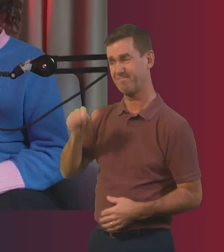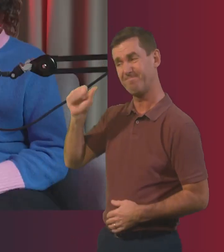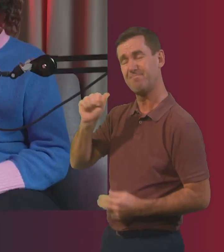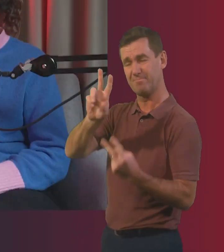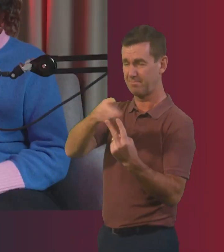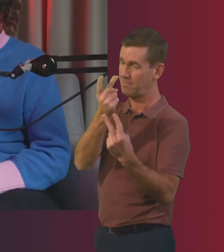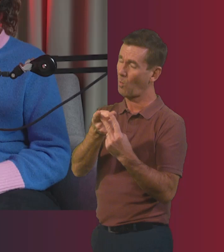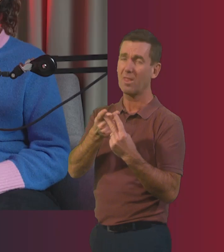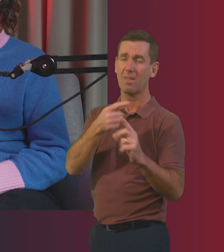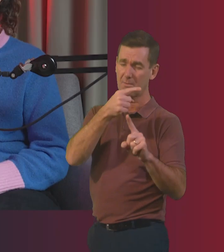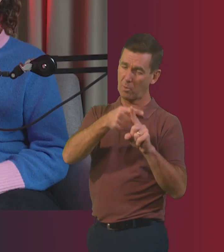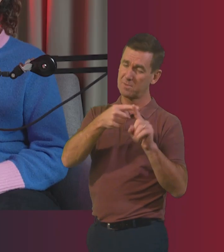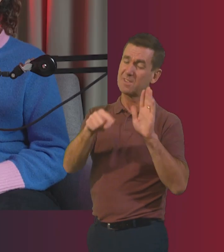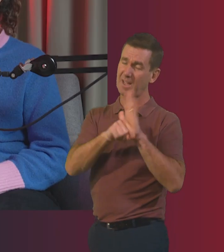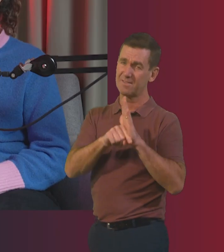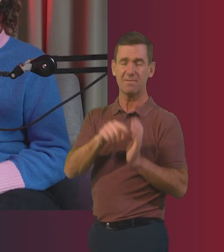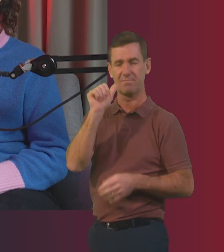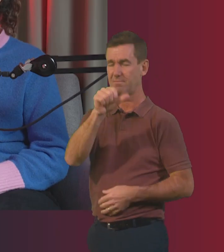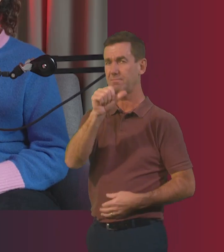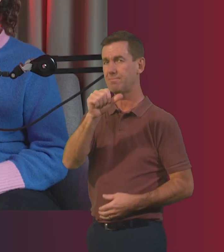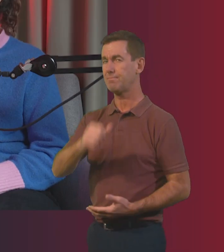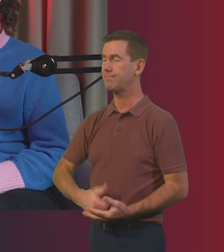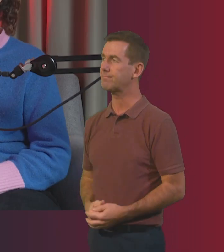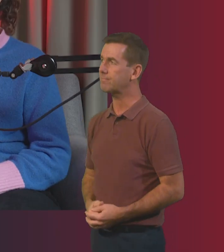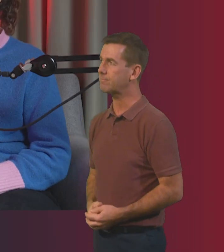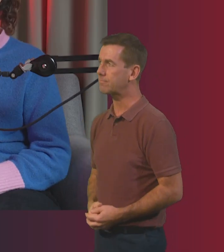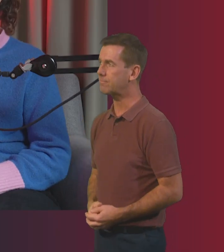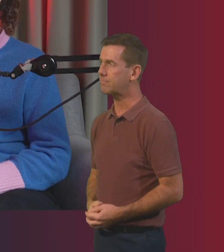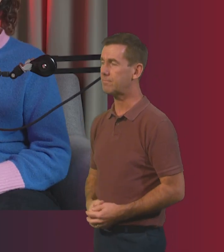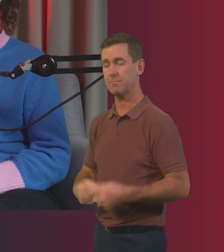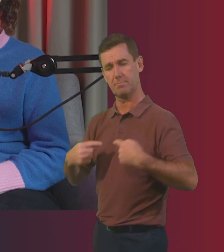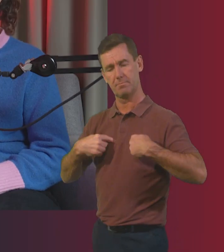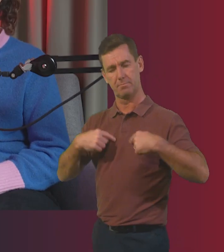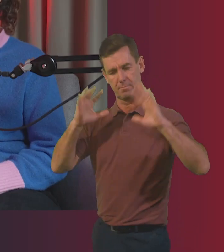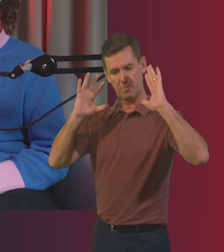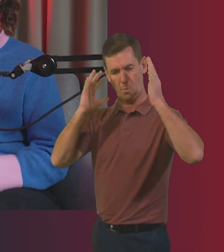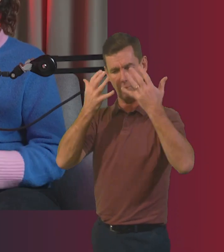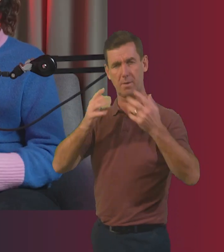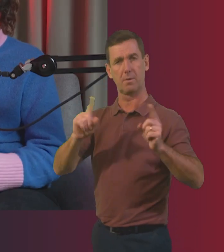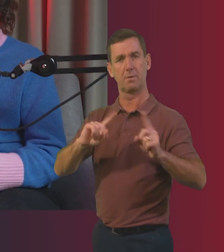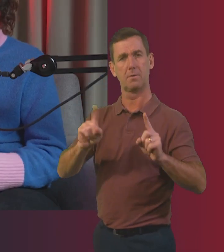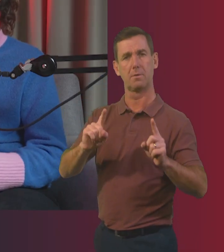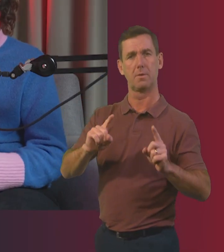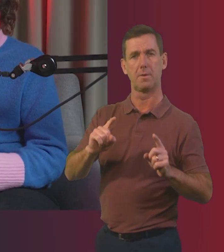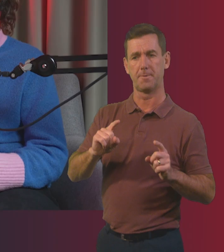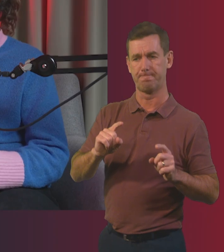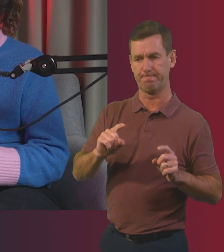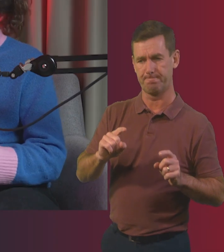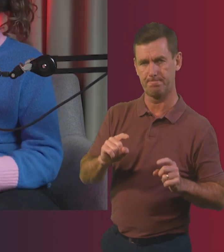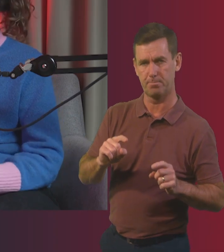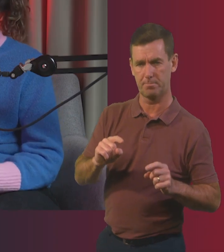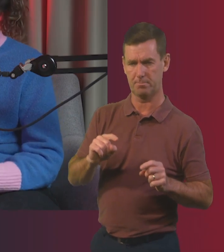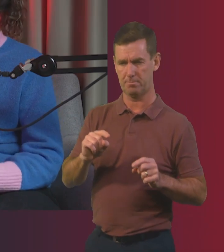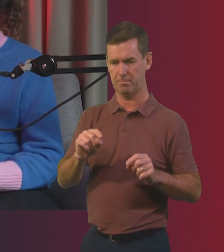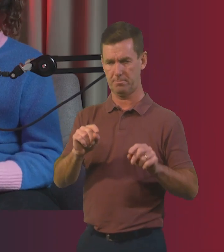Yeah, absolutely. And what worried me is seeing people say things